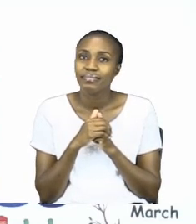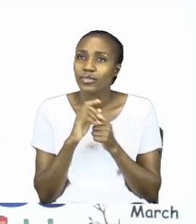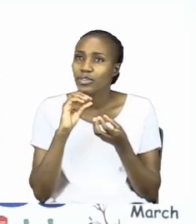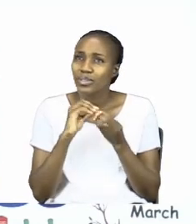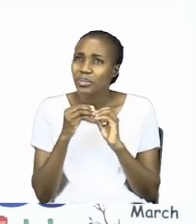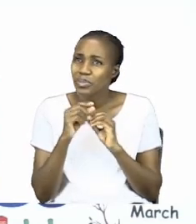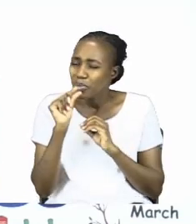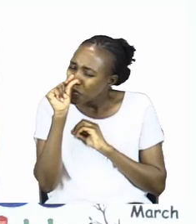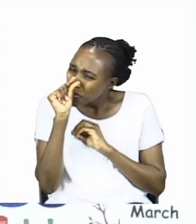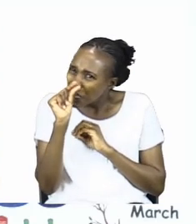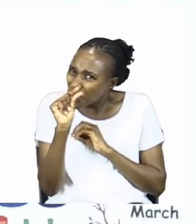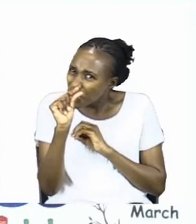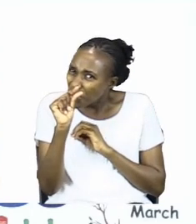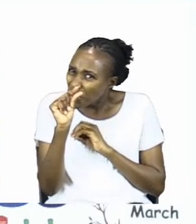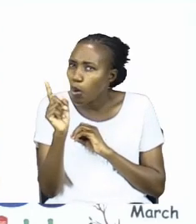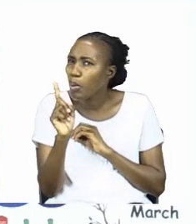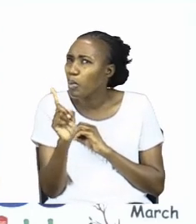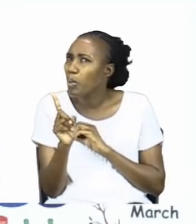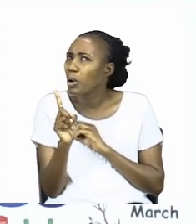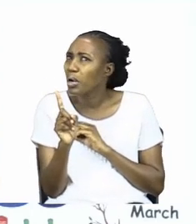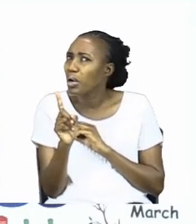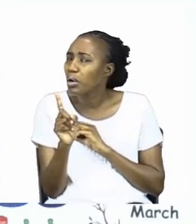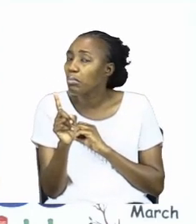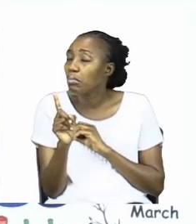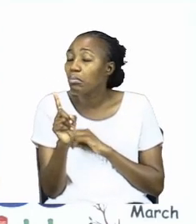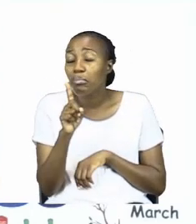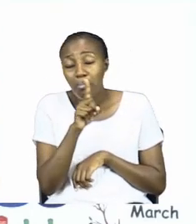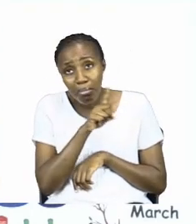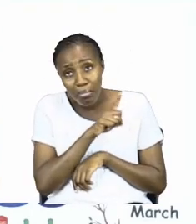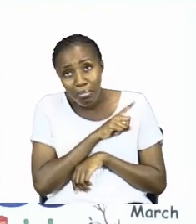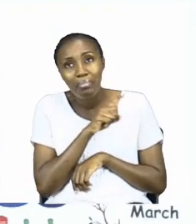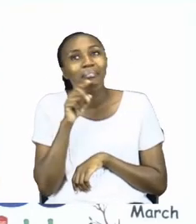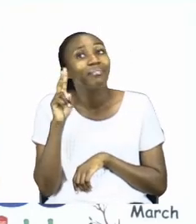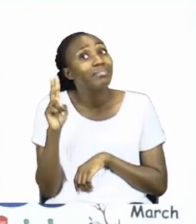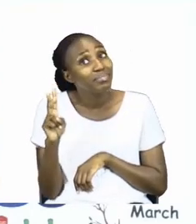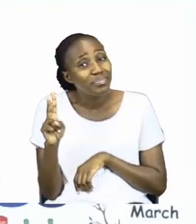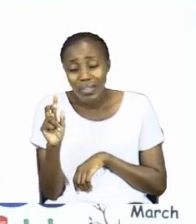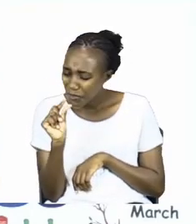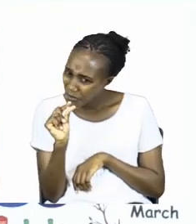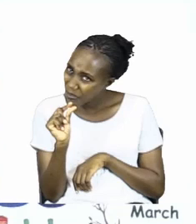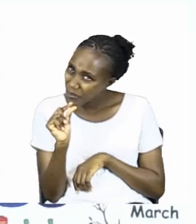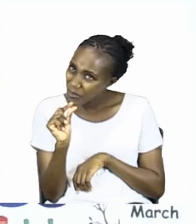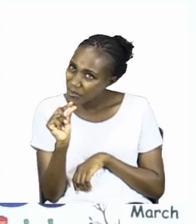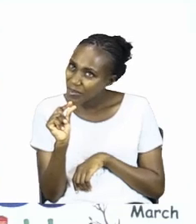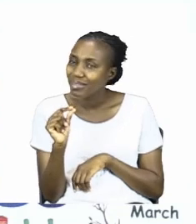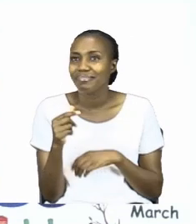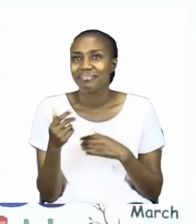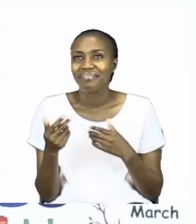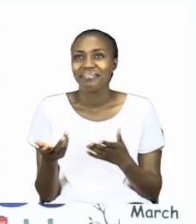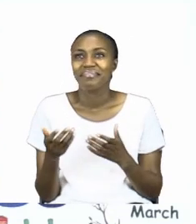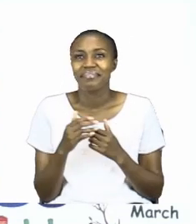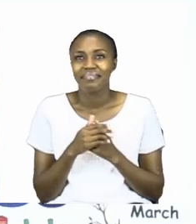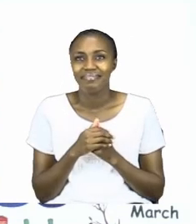remember we moved from big to small, is the number 12. So go ahead